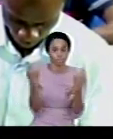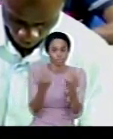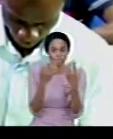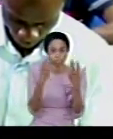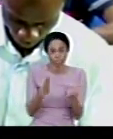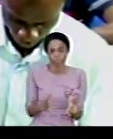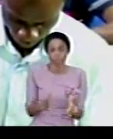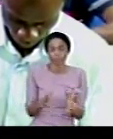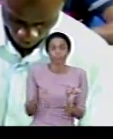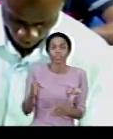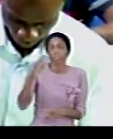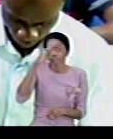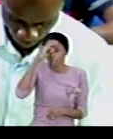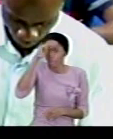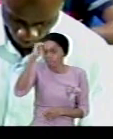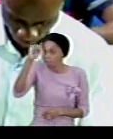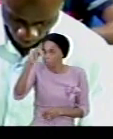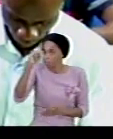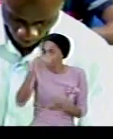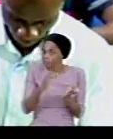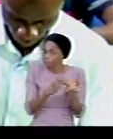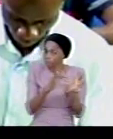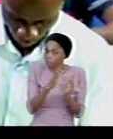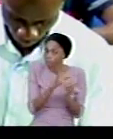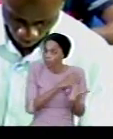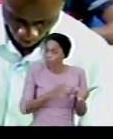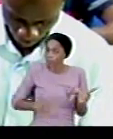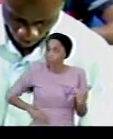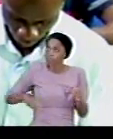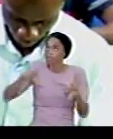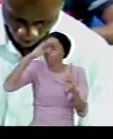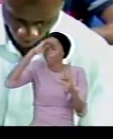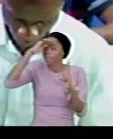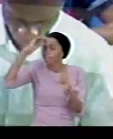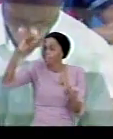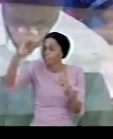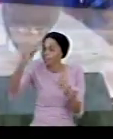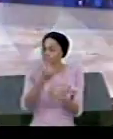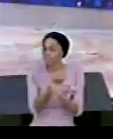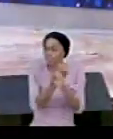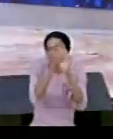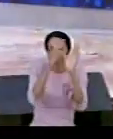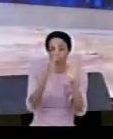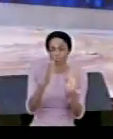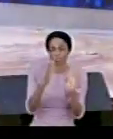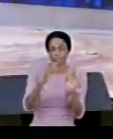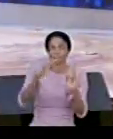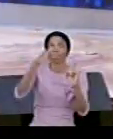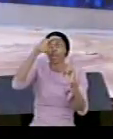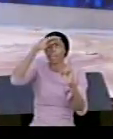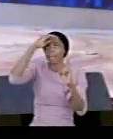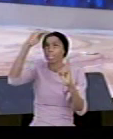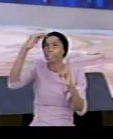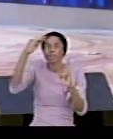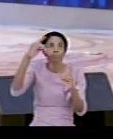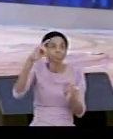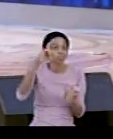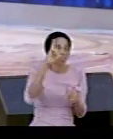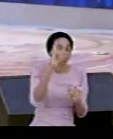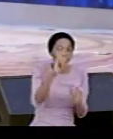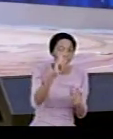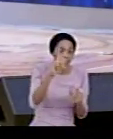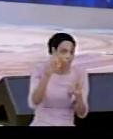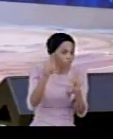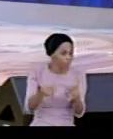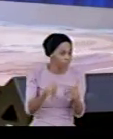Him, Christ. Him, the Savior. Him, the one that died for